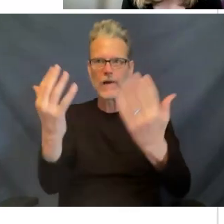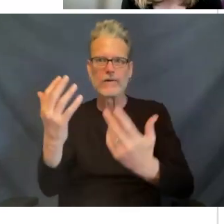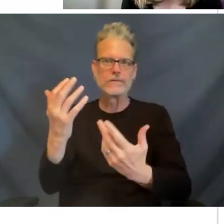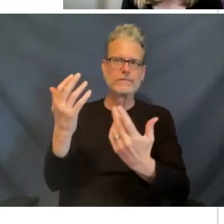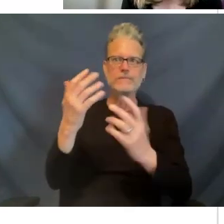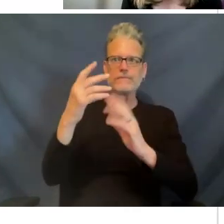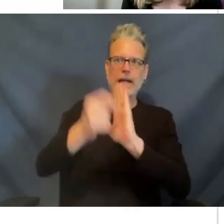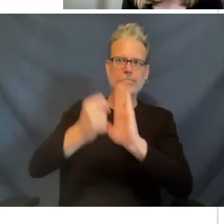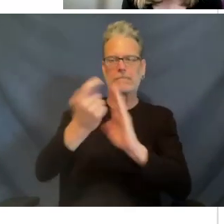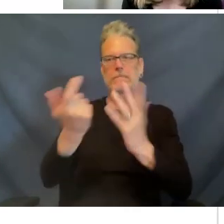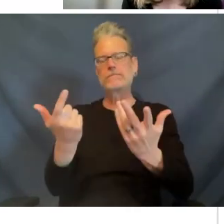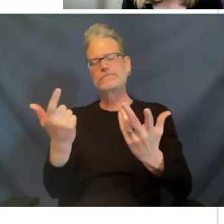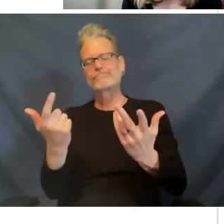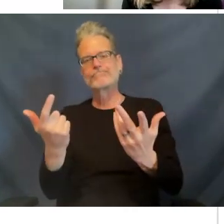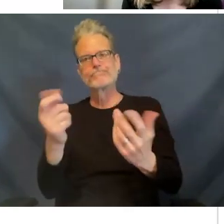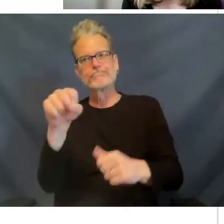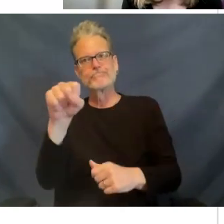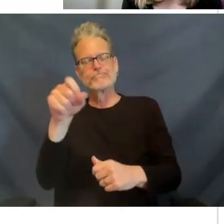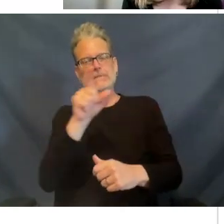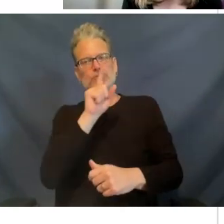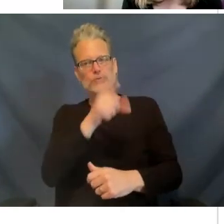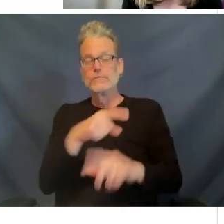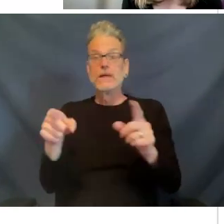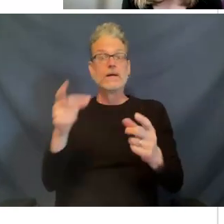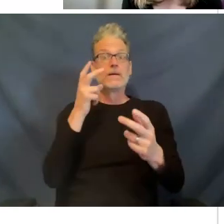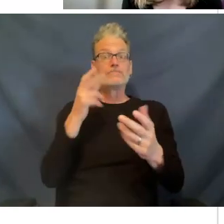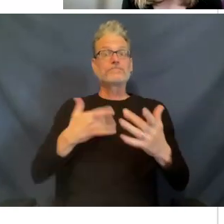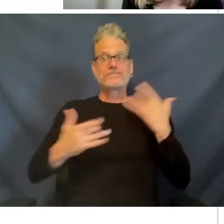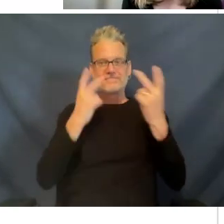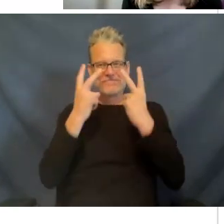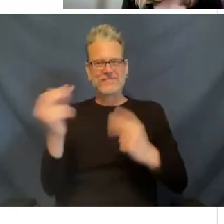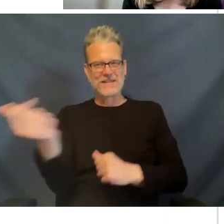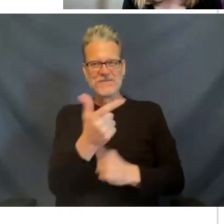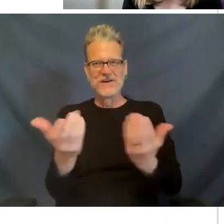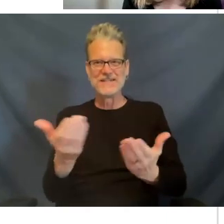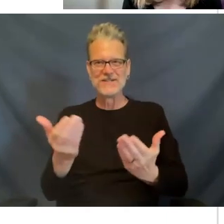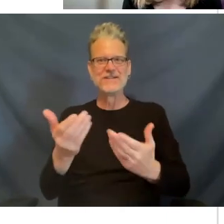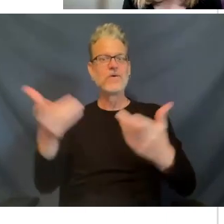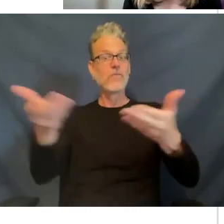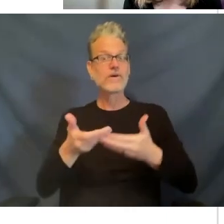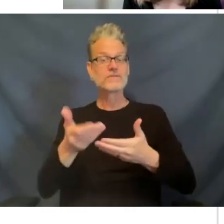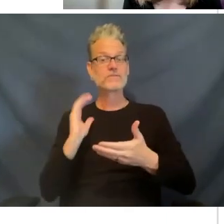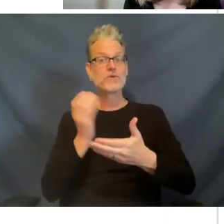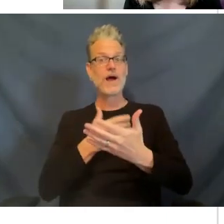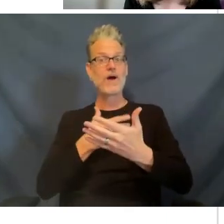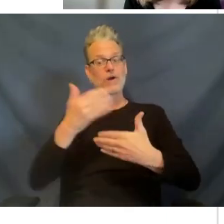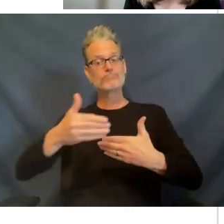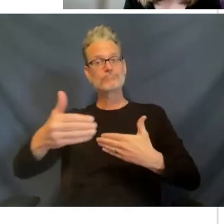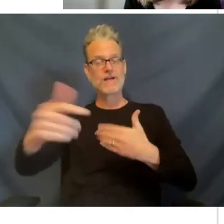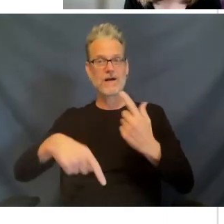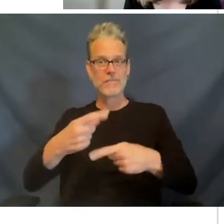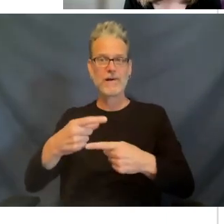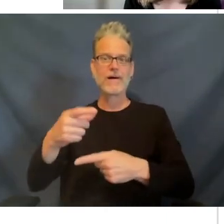well. But excited to see everyone here and welcome to our series about Forest Service grants and